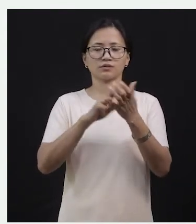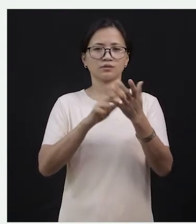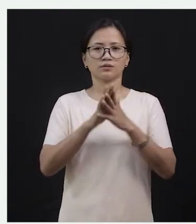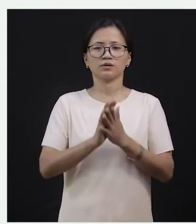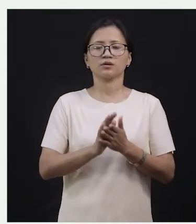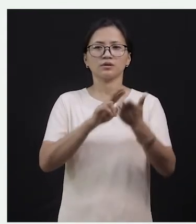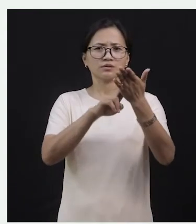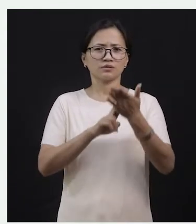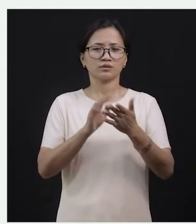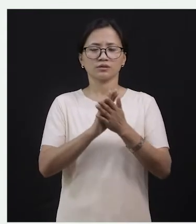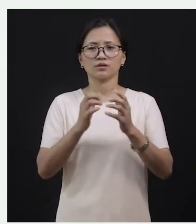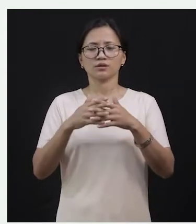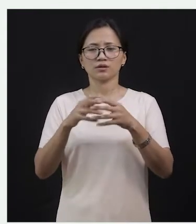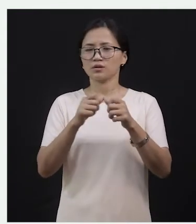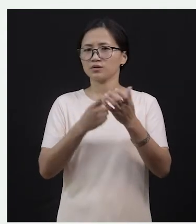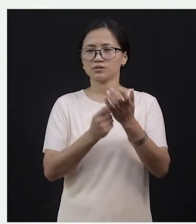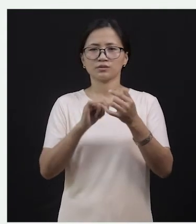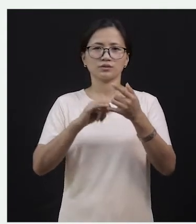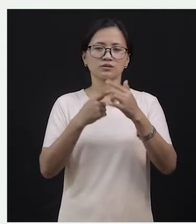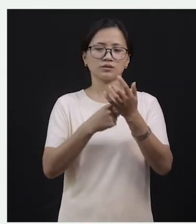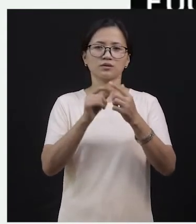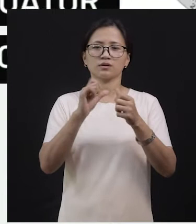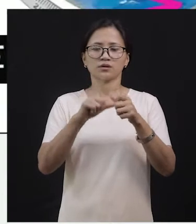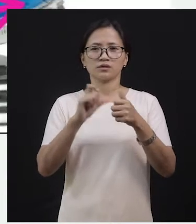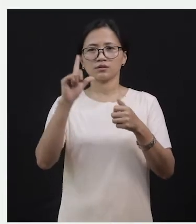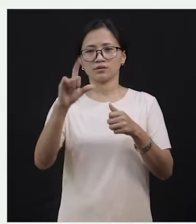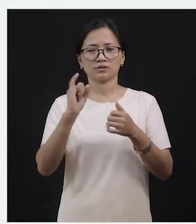Northern Australia and Southern Australia, so on.